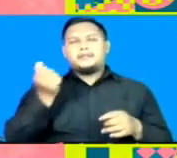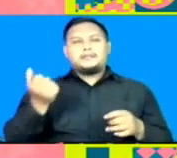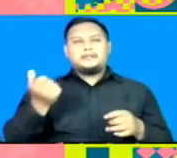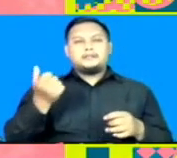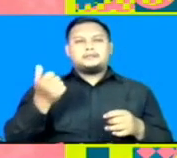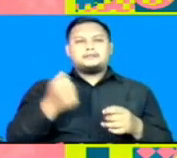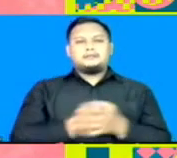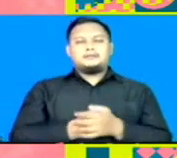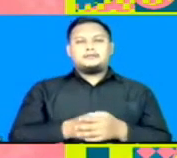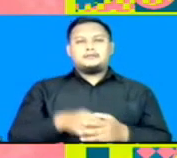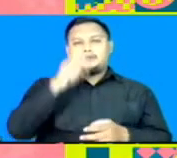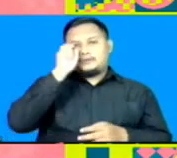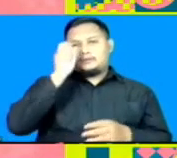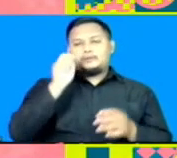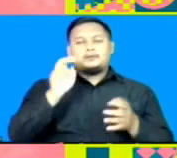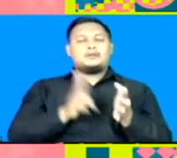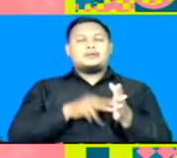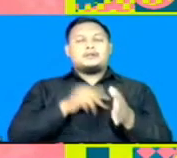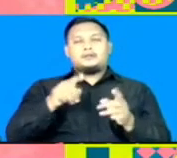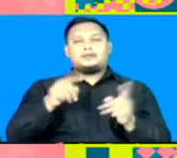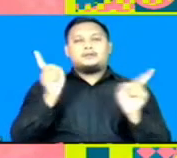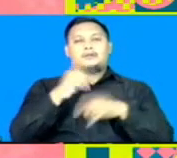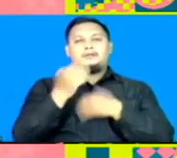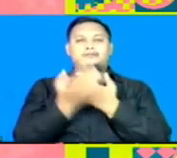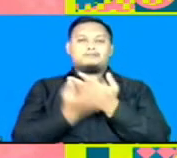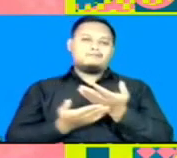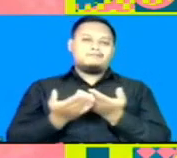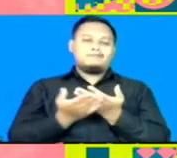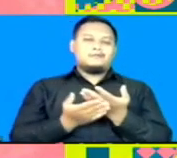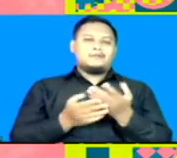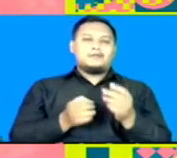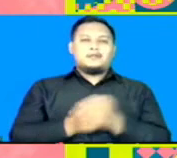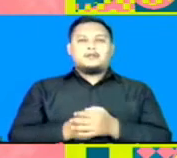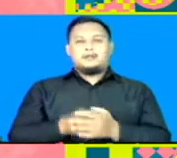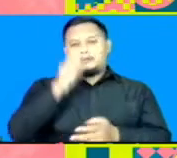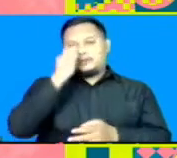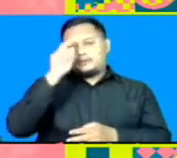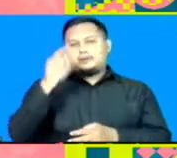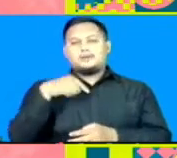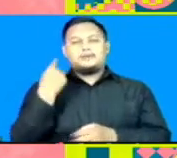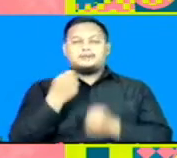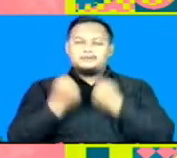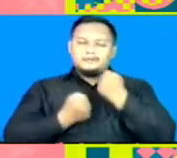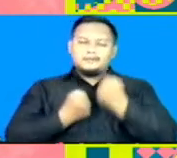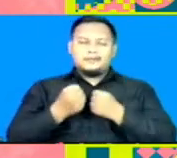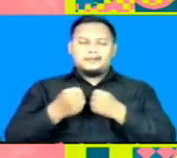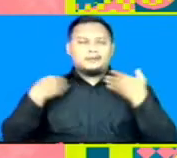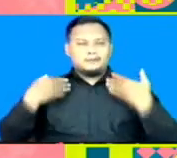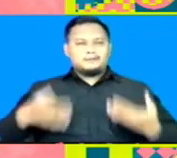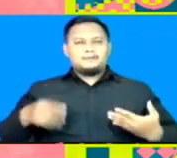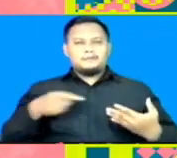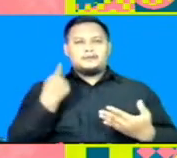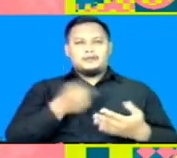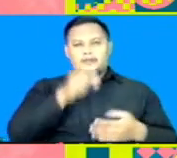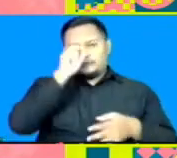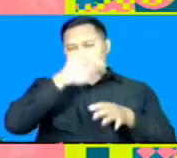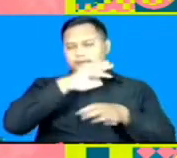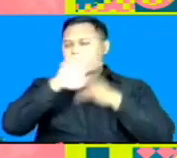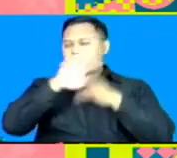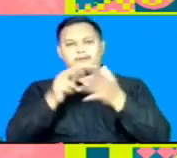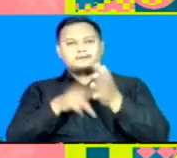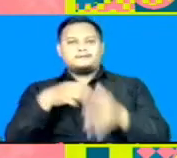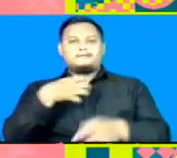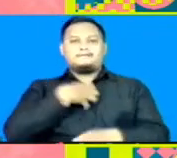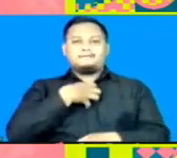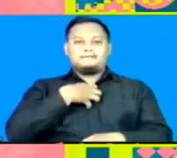identifying the value expressed through the G20 declaration year on year, which are stability,